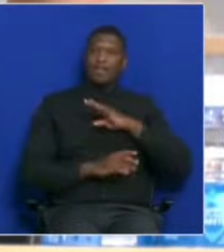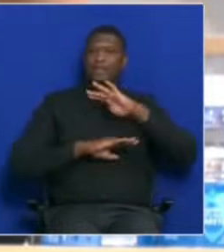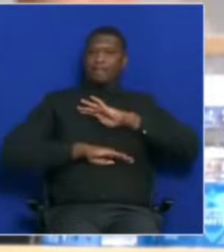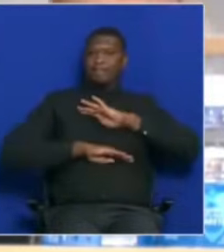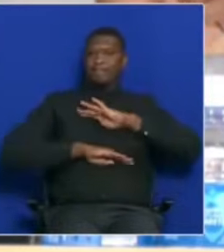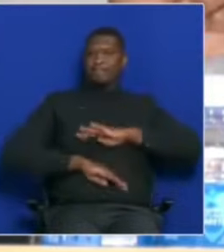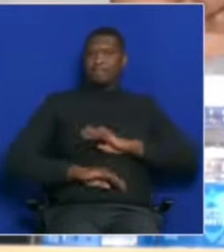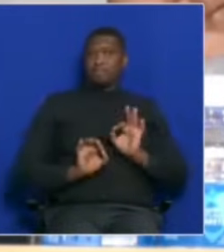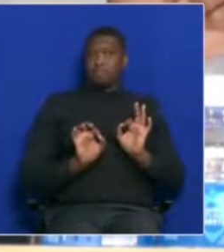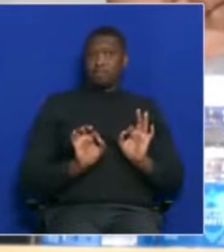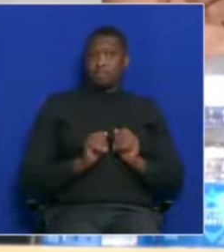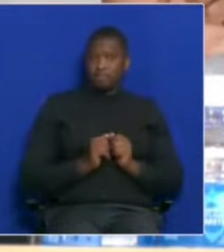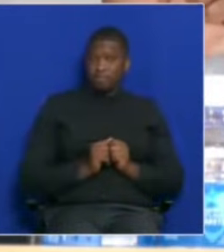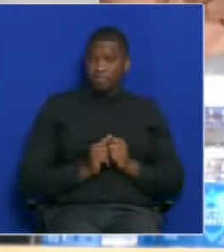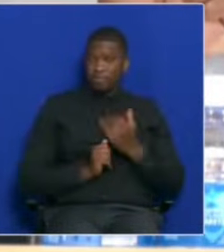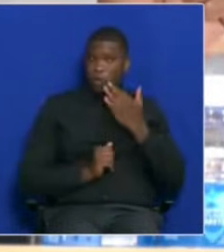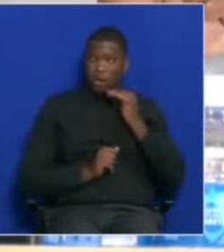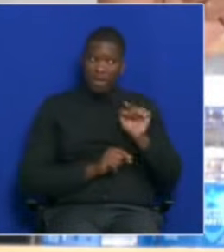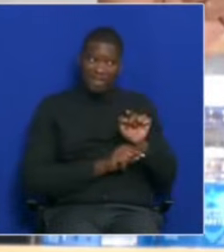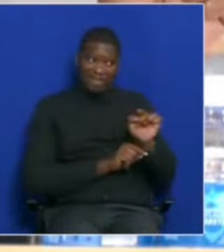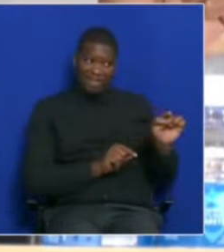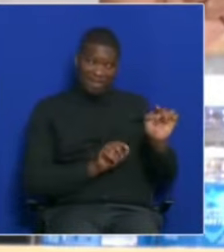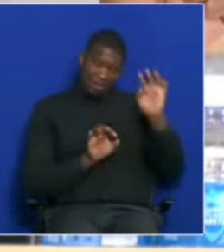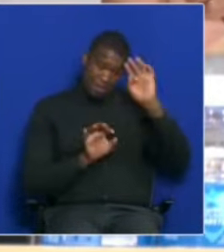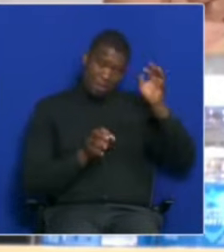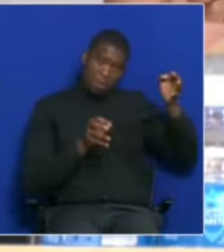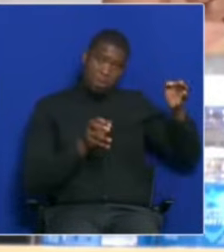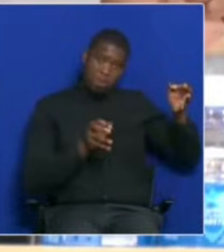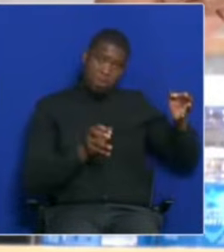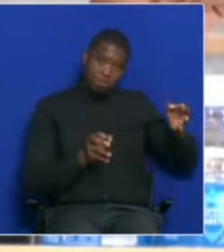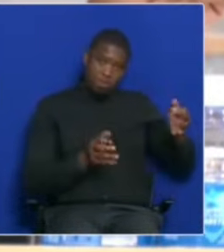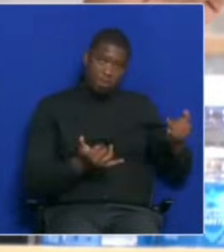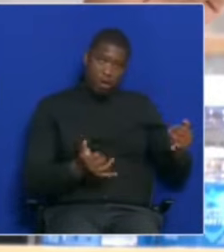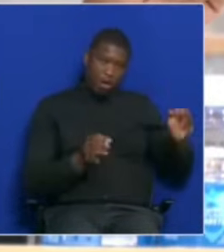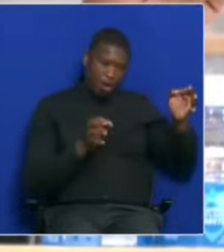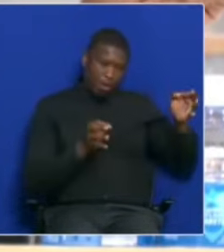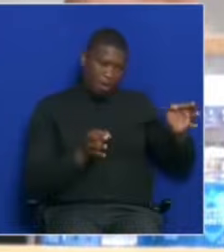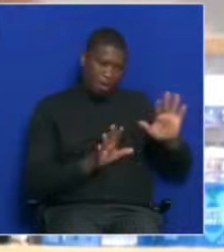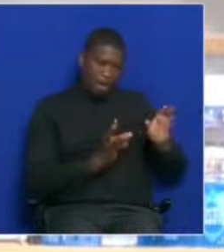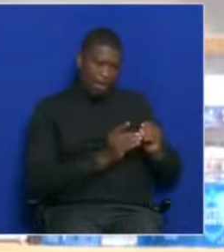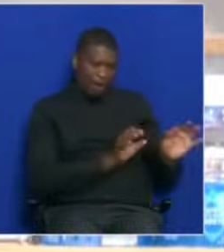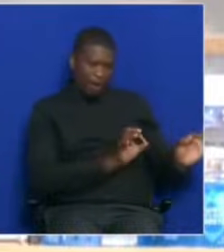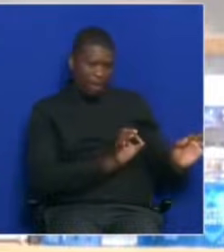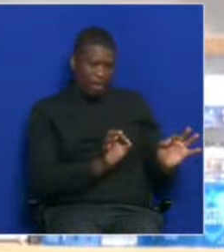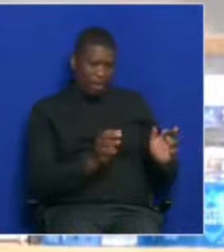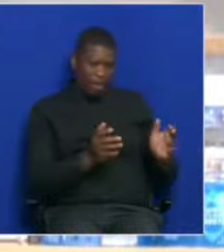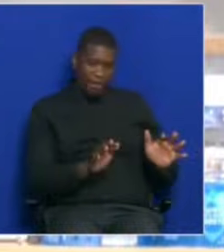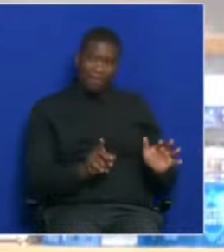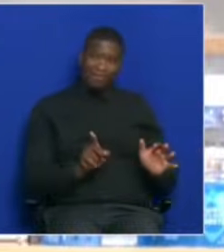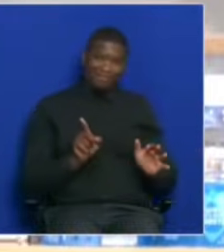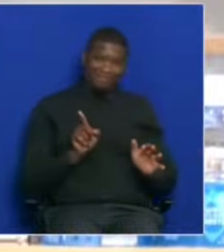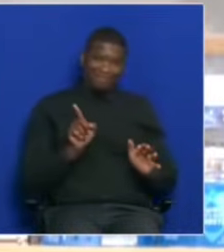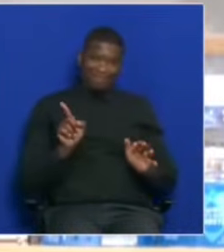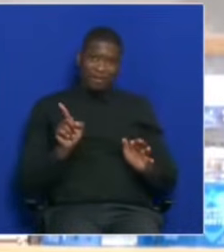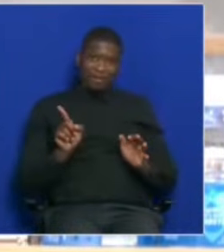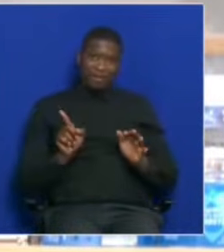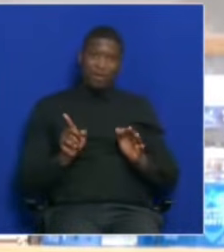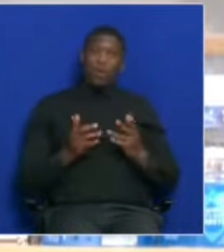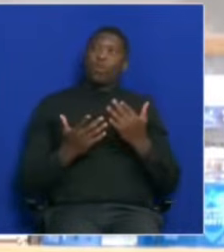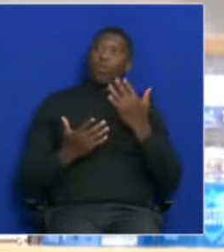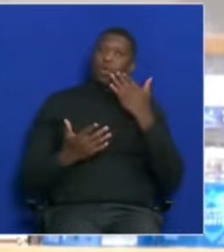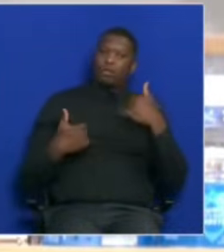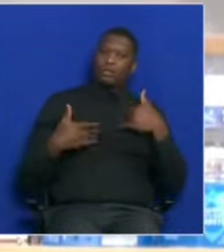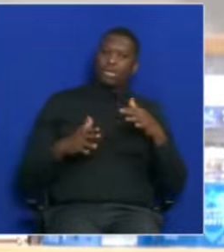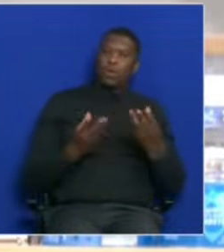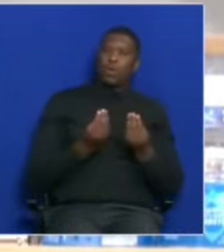they make the decision now, as they're empowered to do, starting with the 2813,